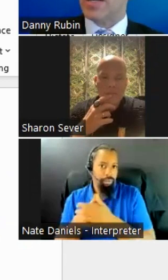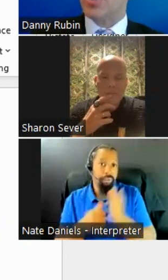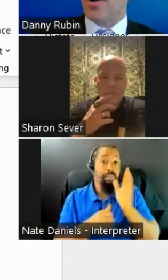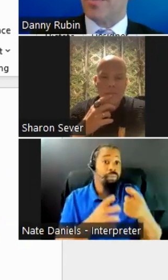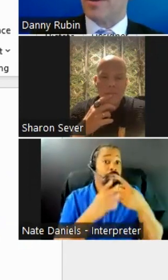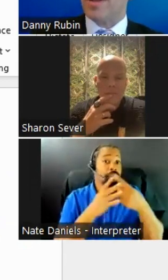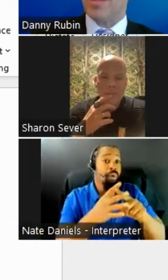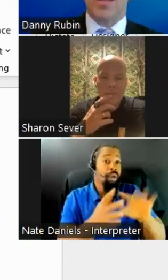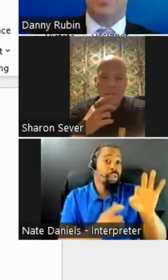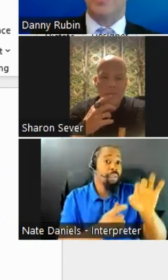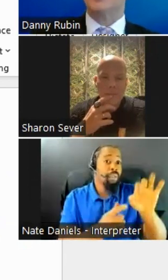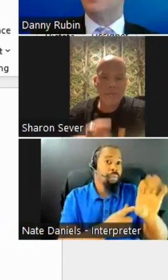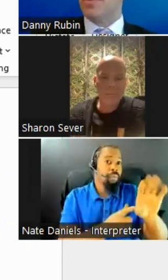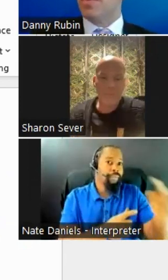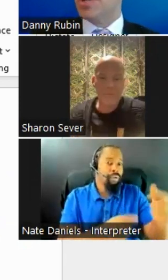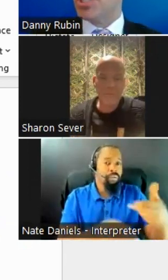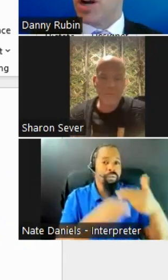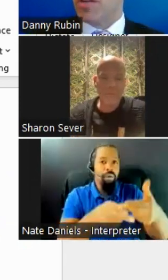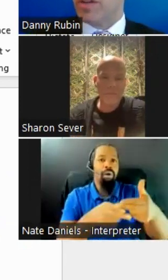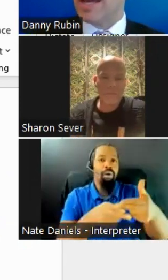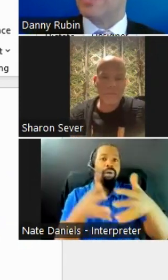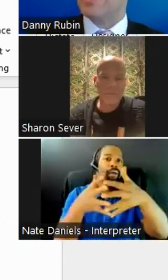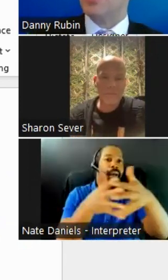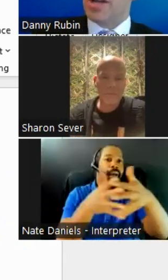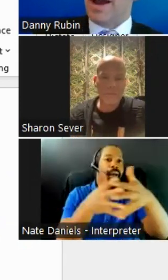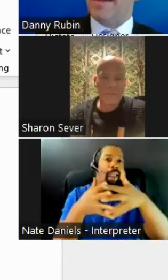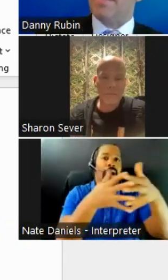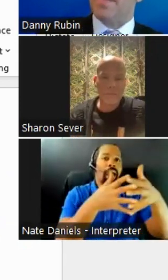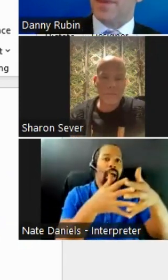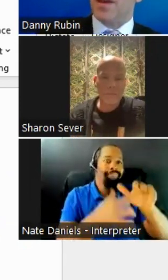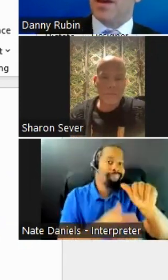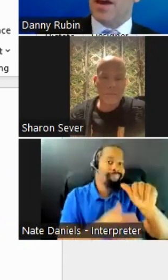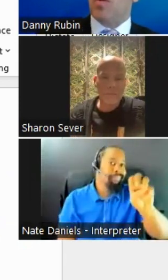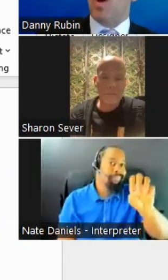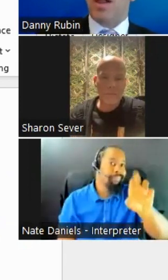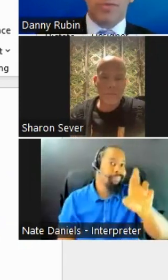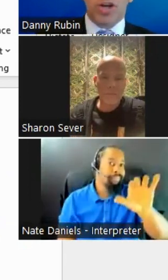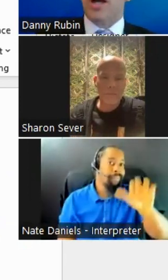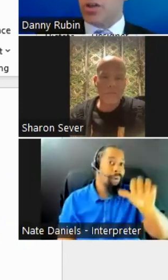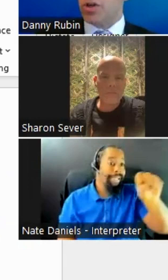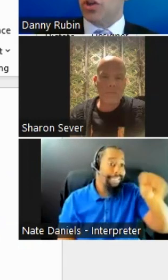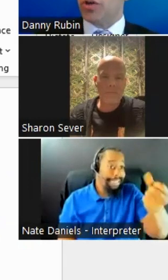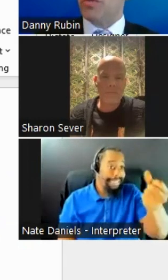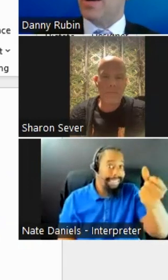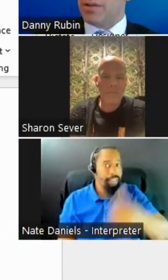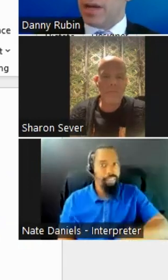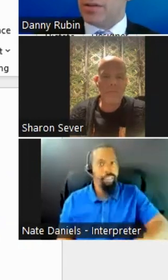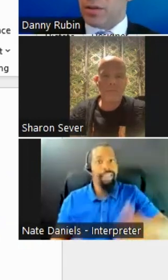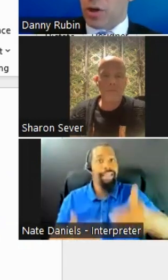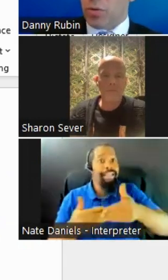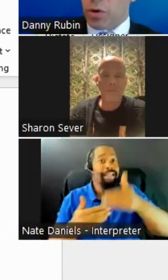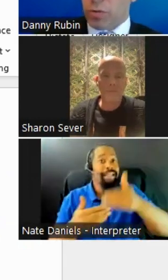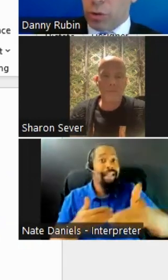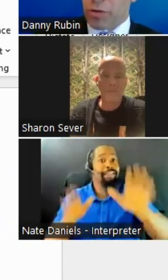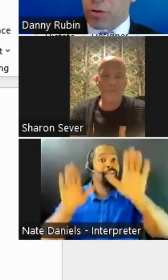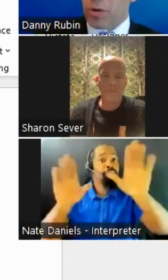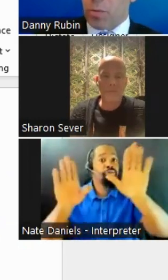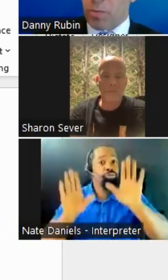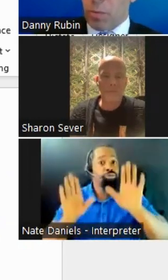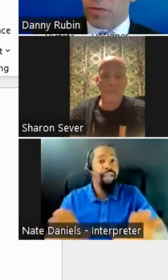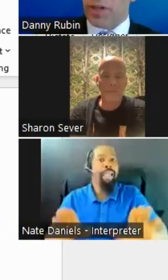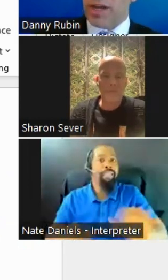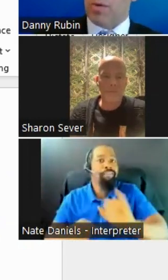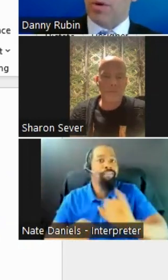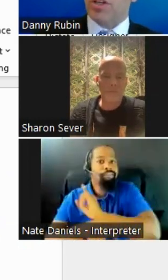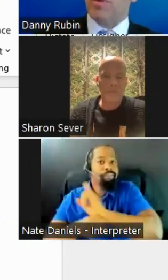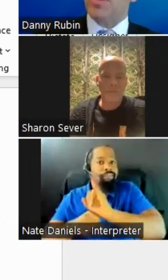Next Great Intern. Alexis, if you could please share the link in the chat. And while I'm talking, you can look around and you know, go look through